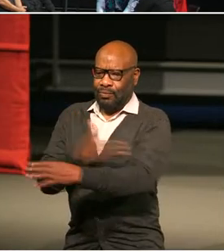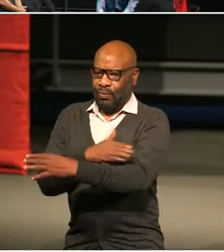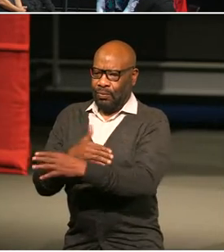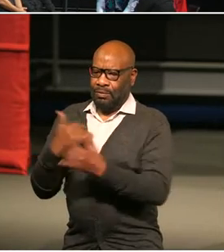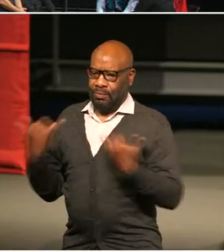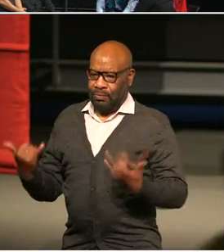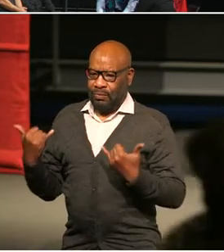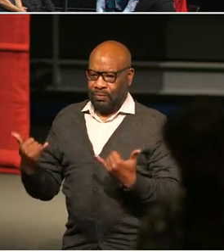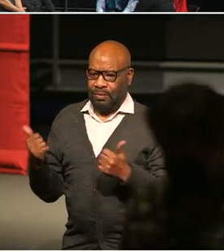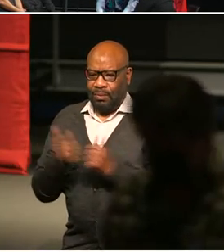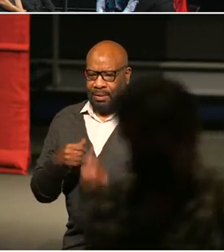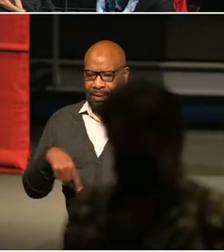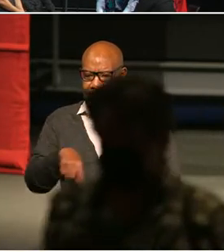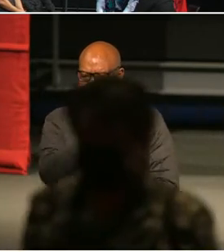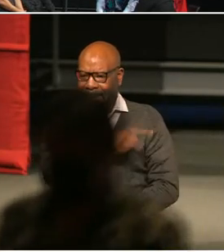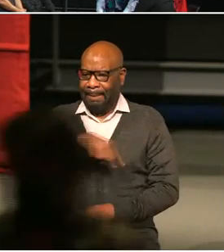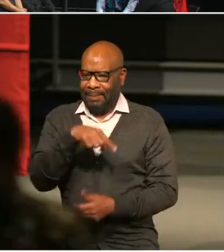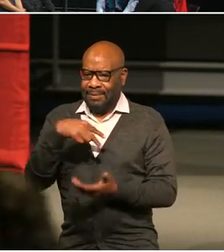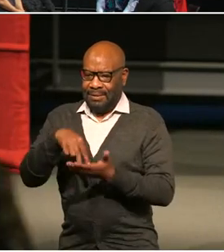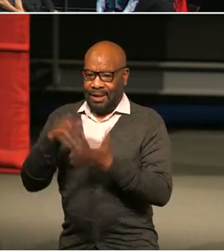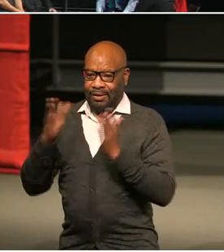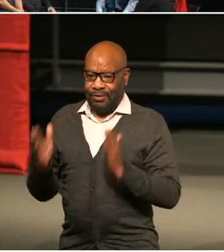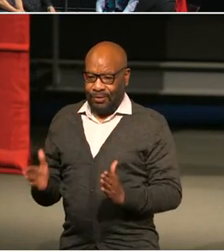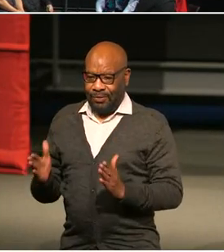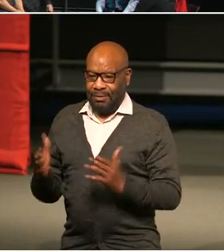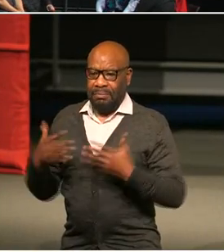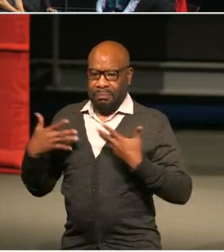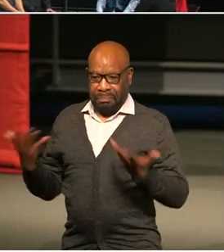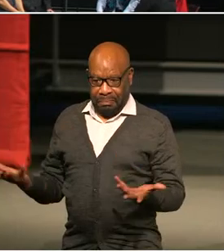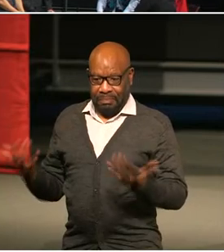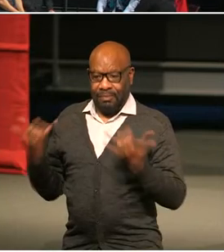with these dancers. So turning it back over to